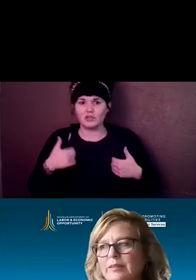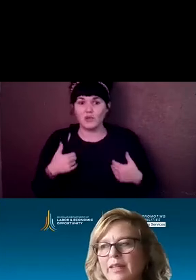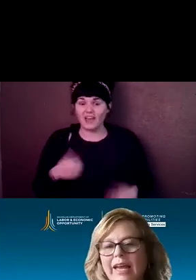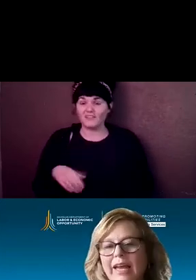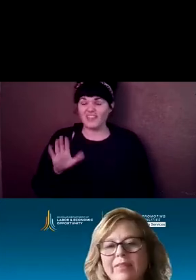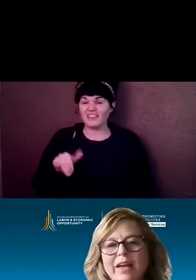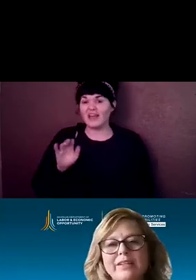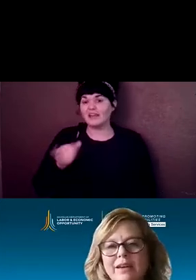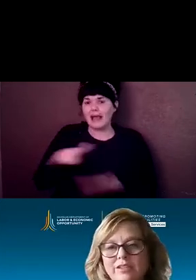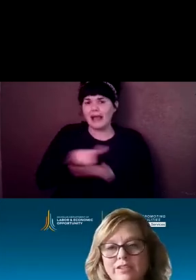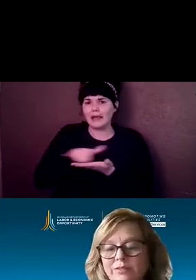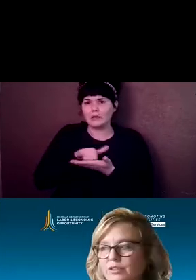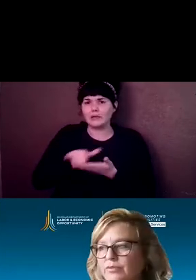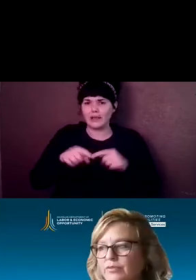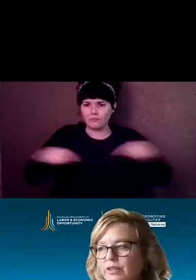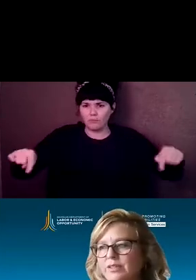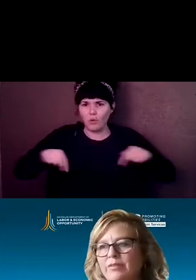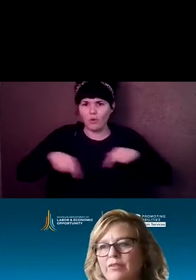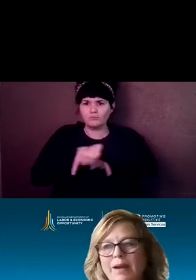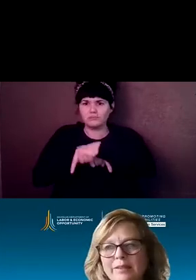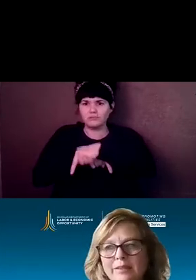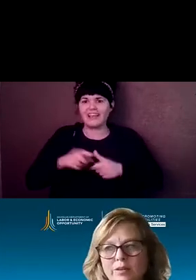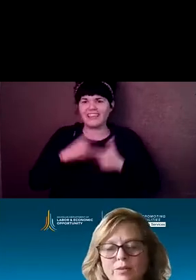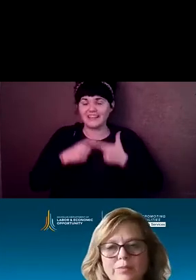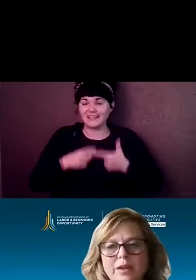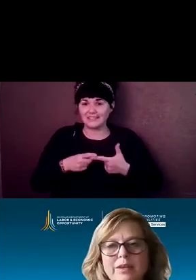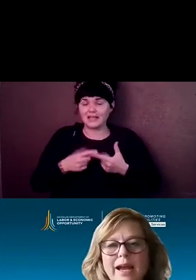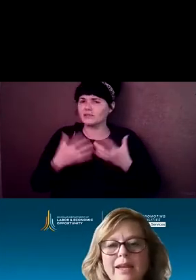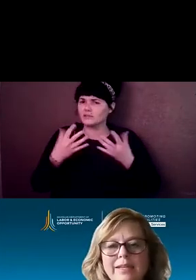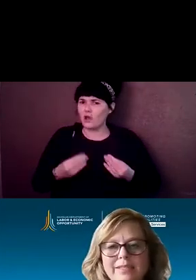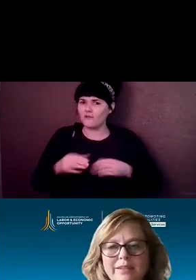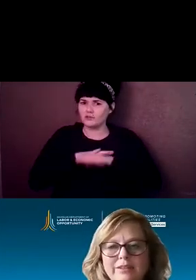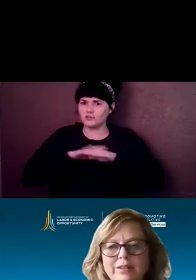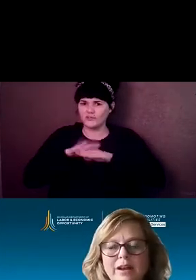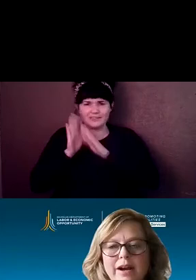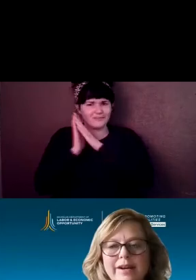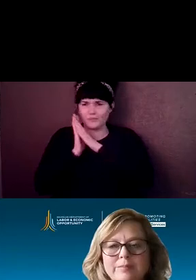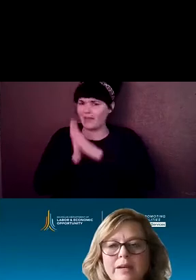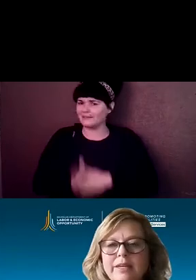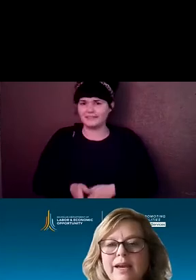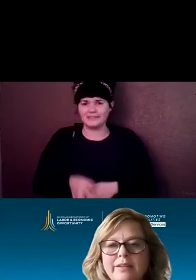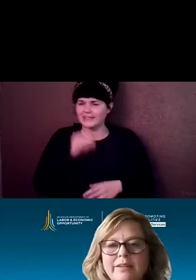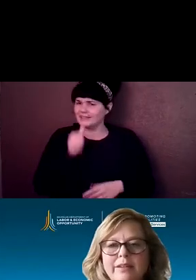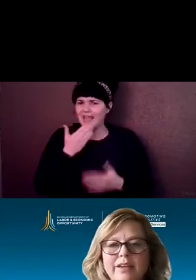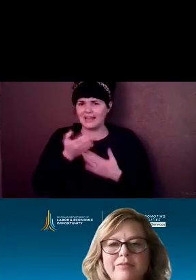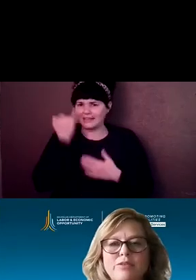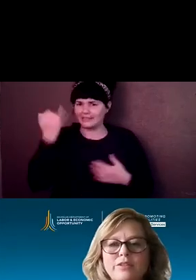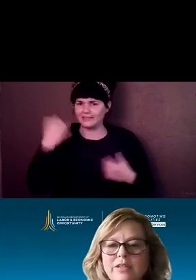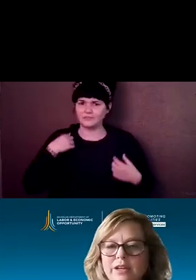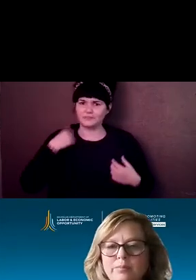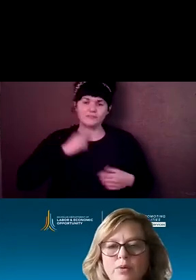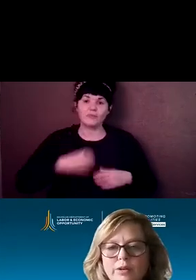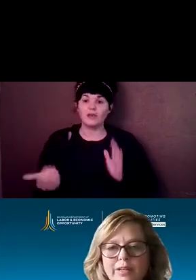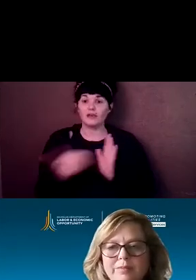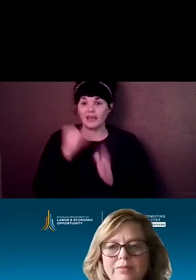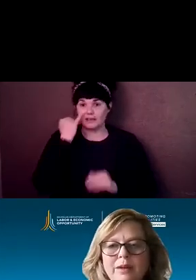board, and then it's on a soft surface of a bed. So not ideal. Again, if you are set